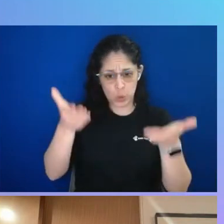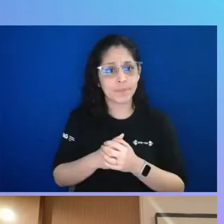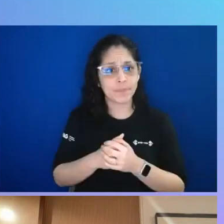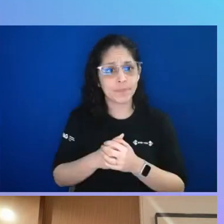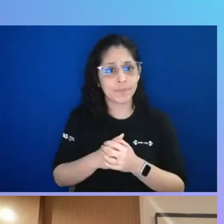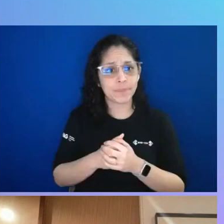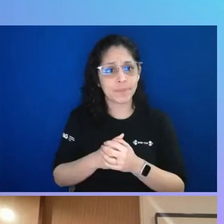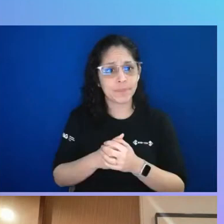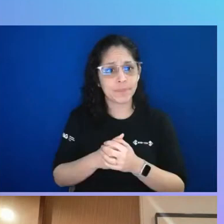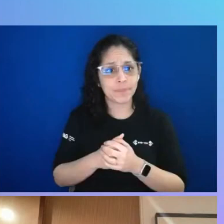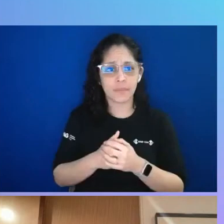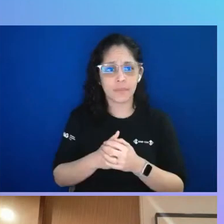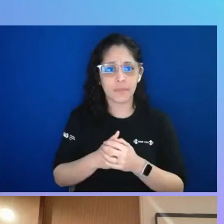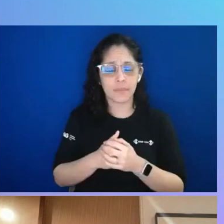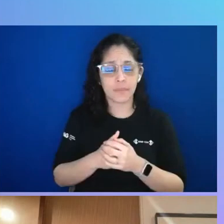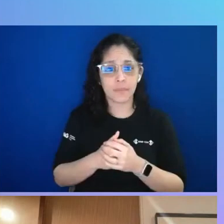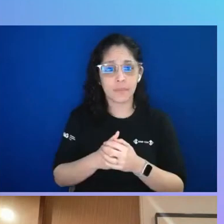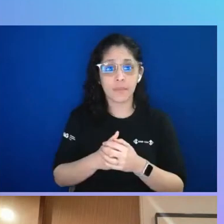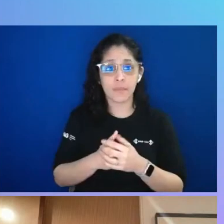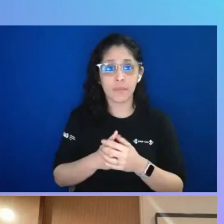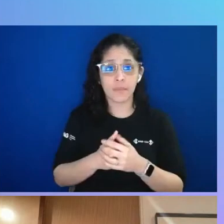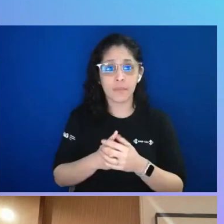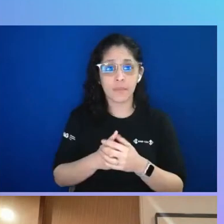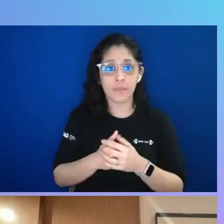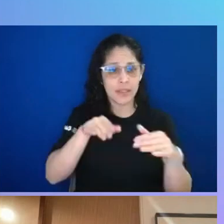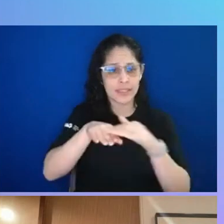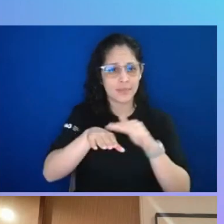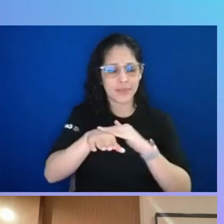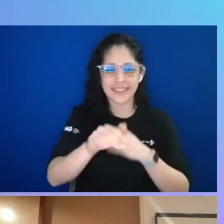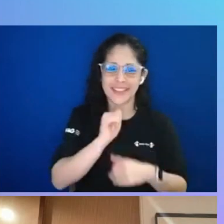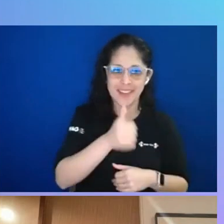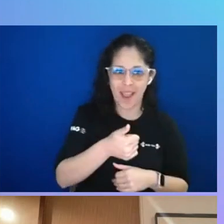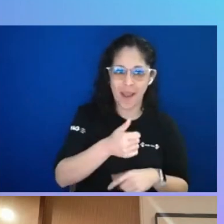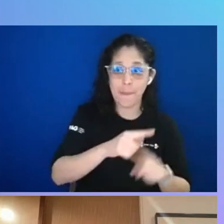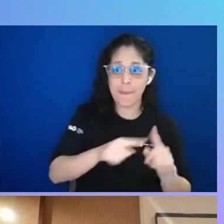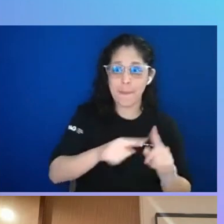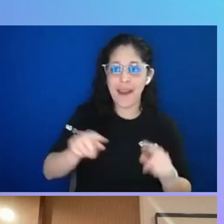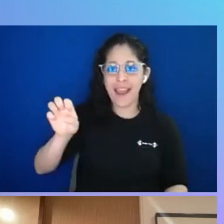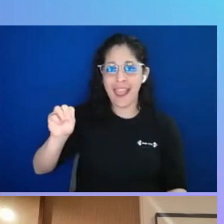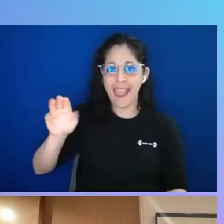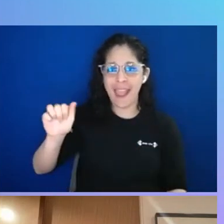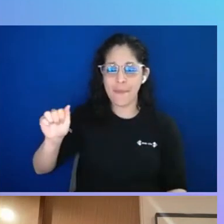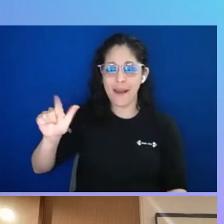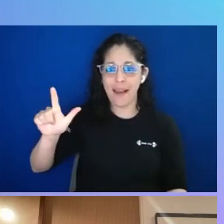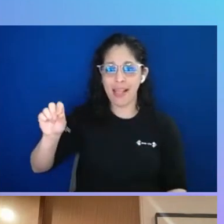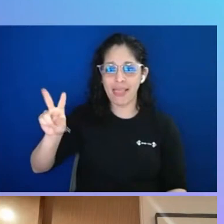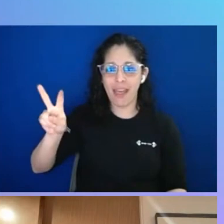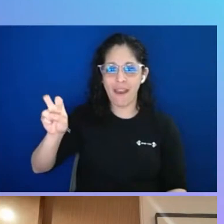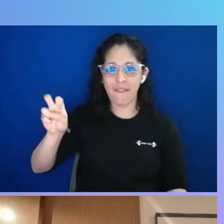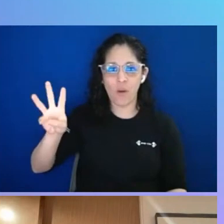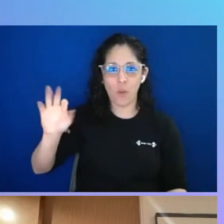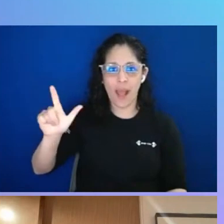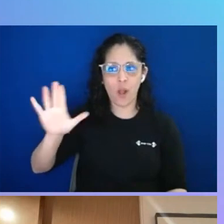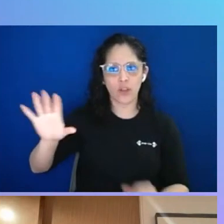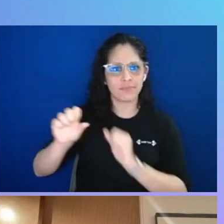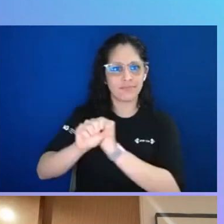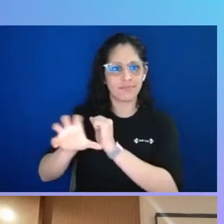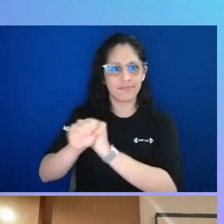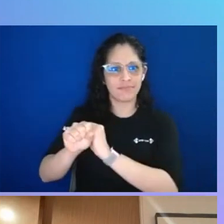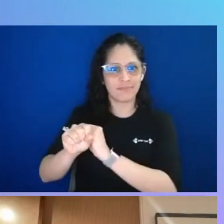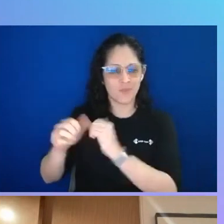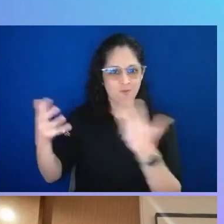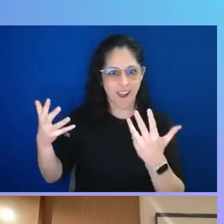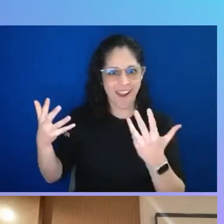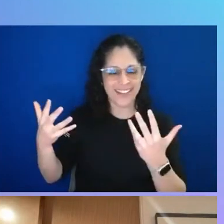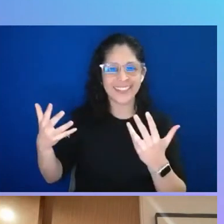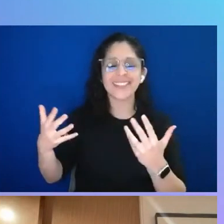accessibility, but as Emma Lovewell, the instructor, likes to say, progress, not perfection. And on